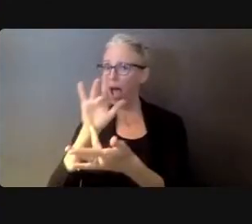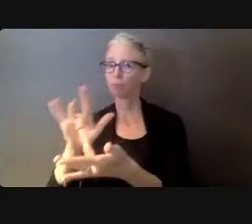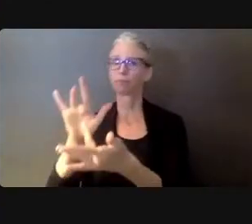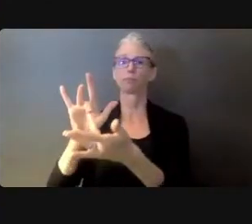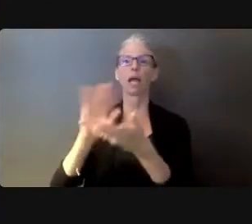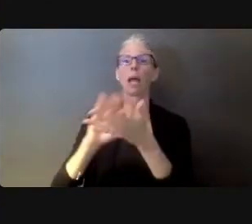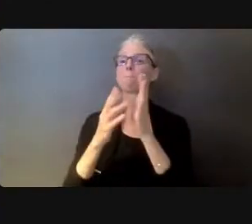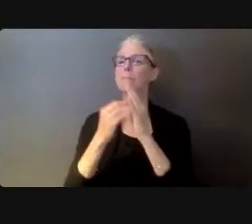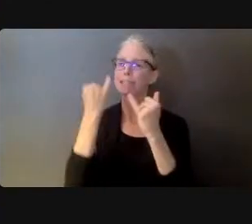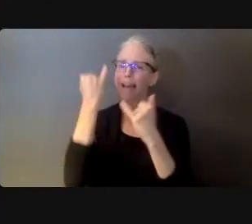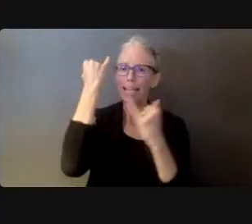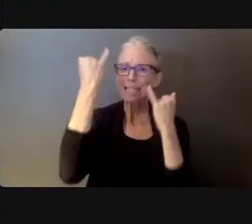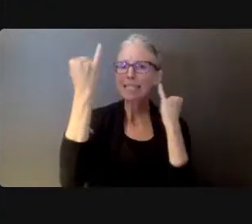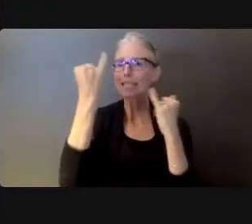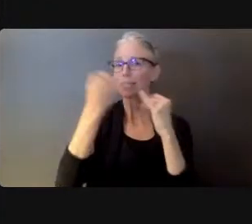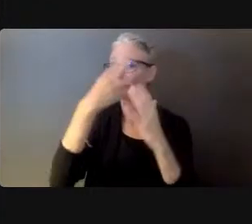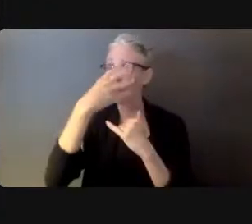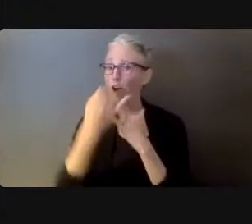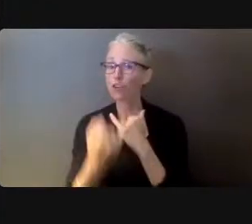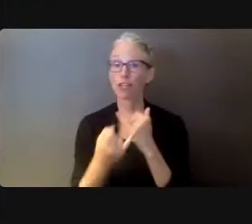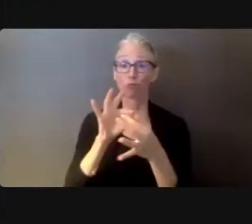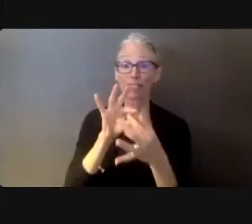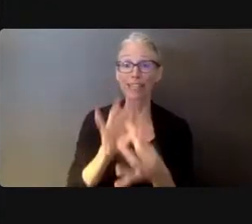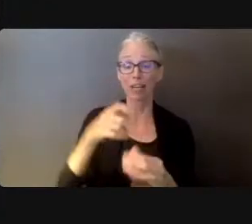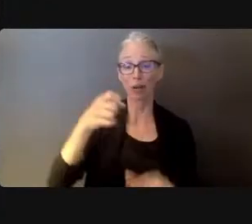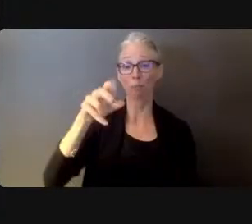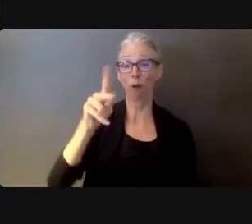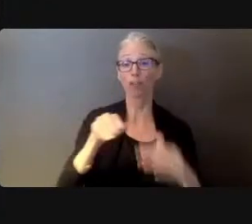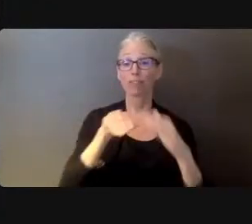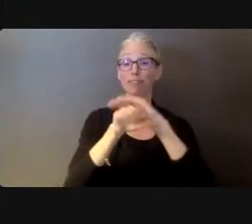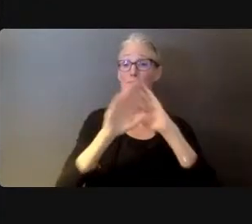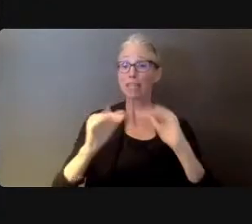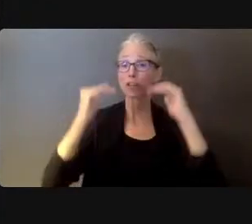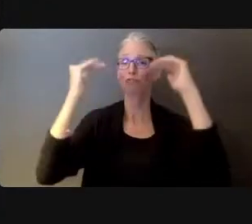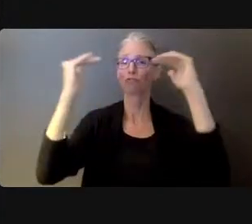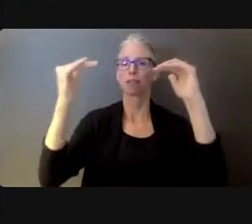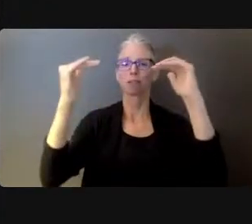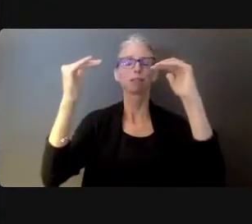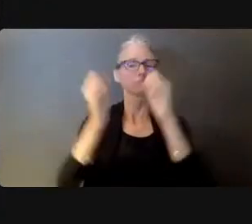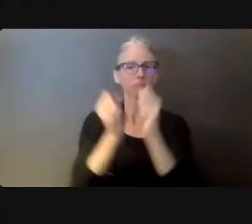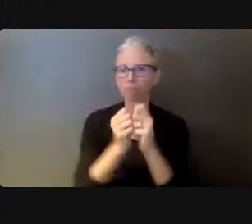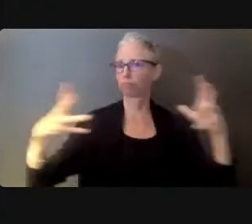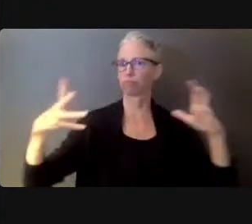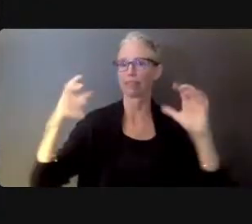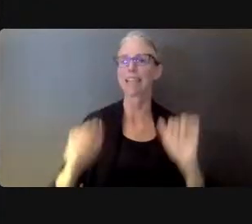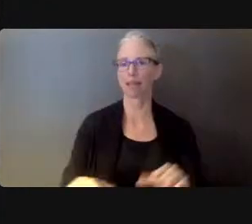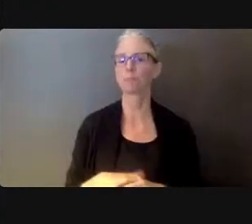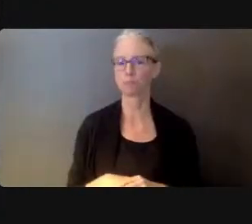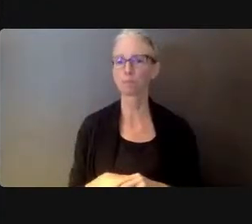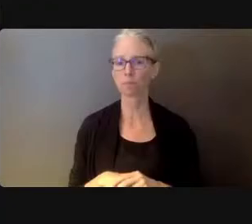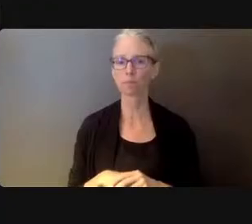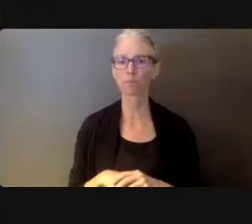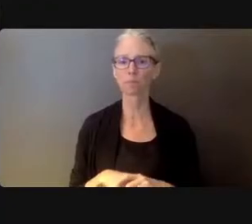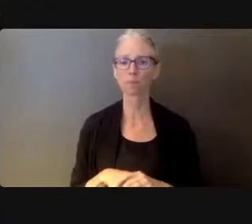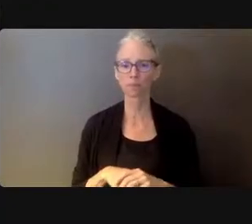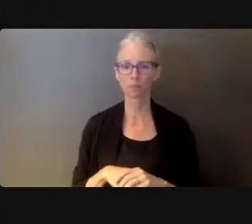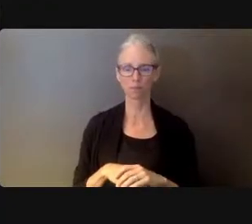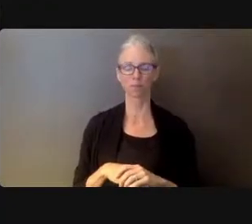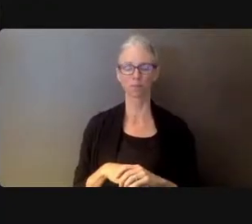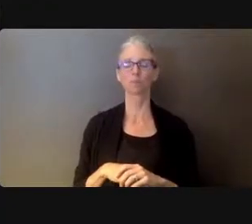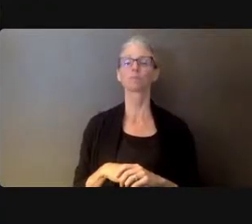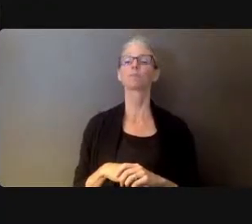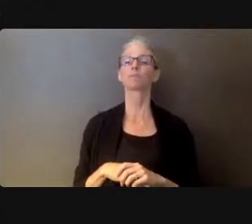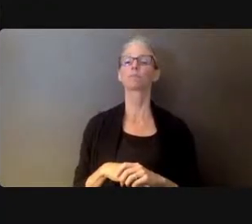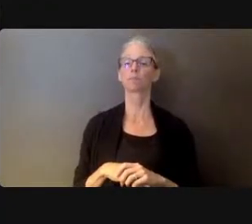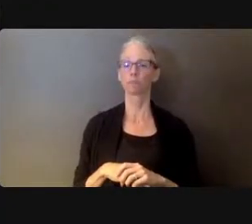accessible. To help with this, again, we'll talk about this at the very end, but to help with this approach,